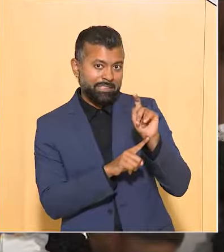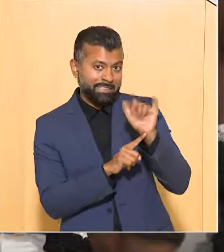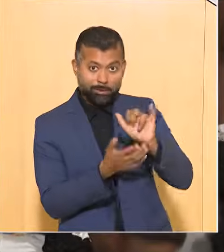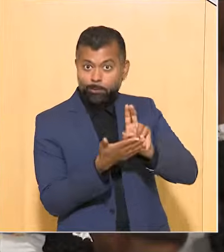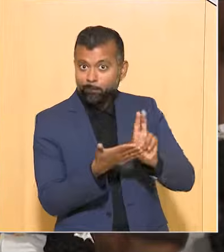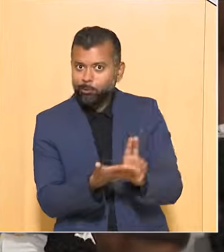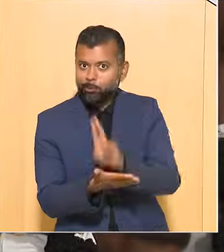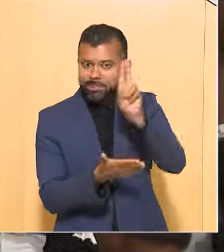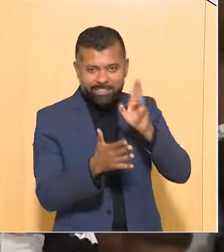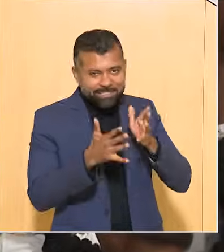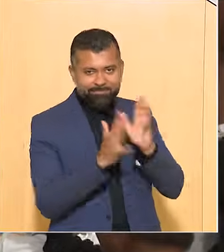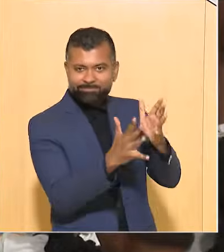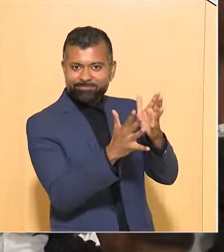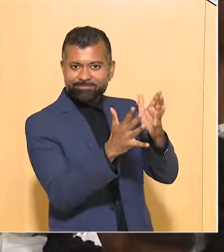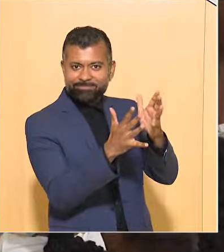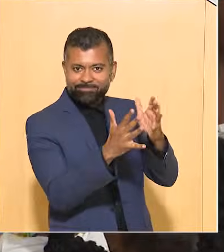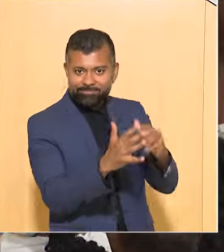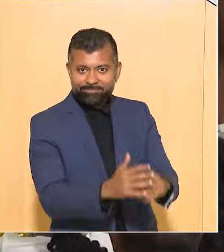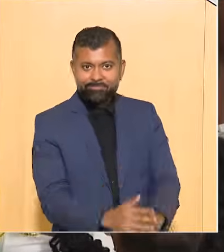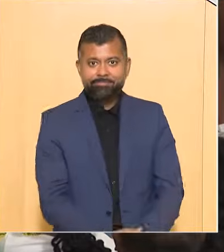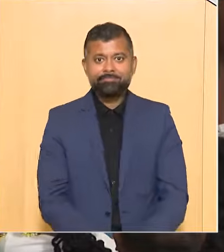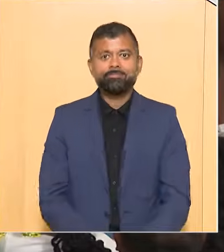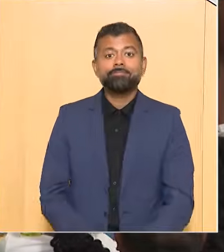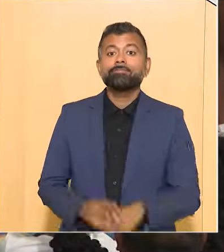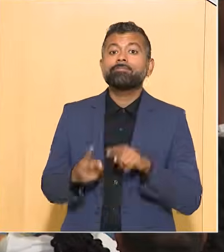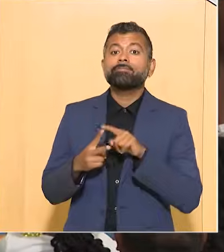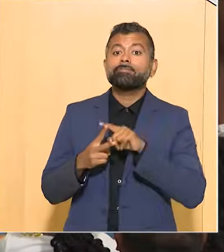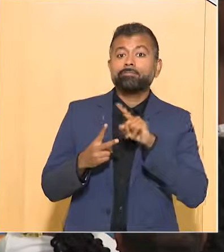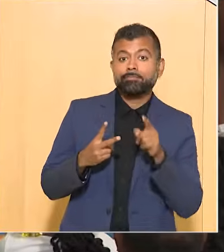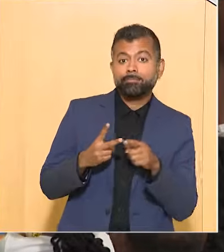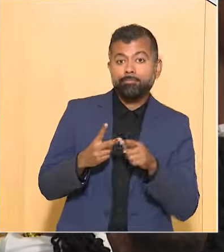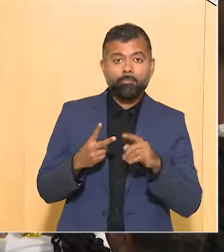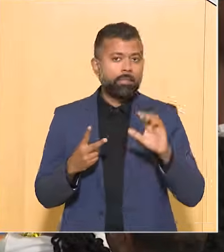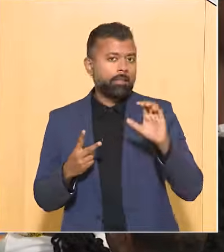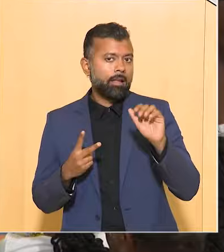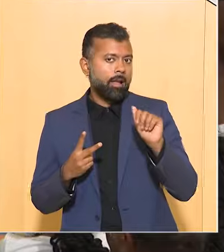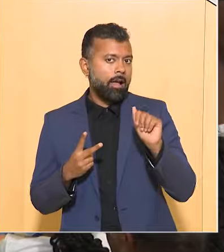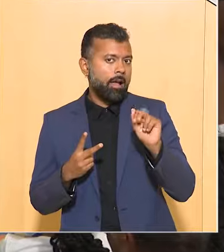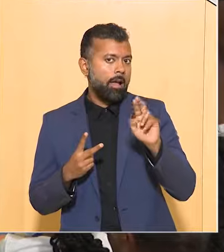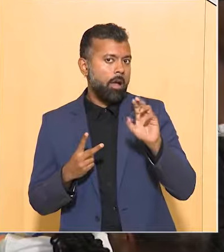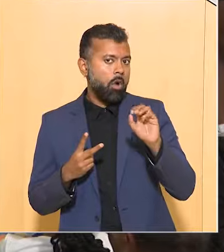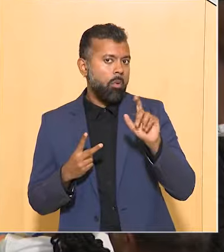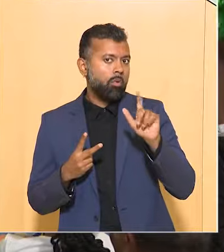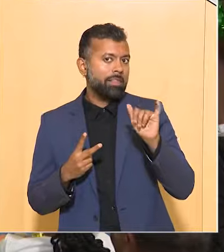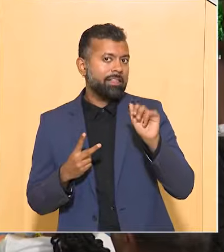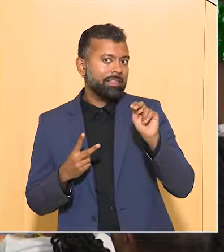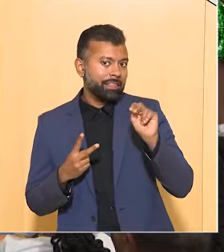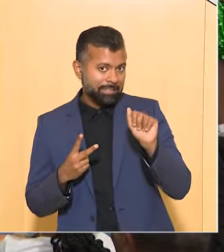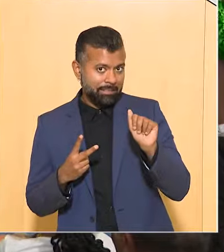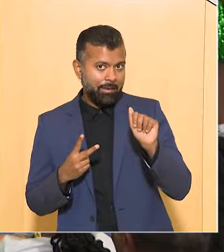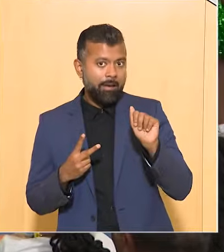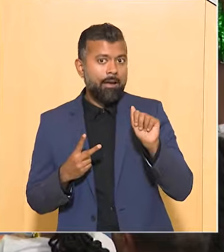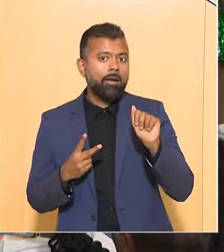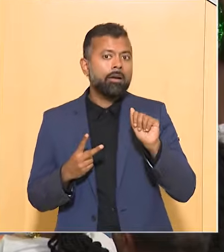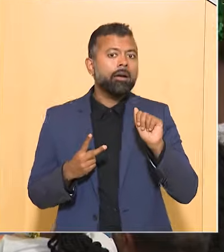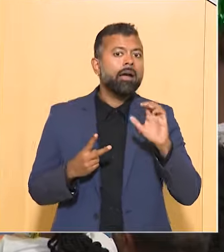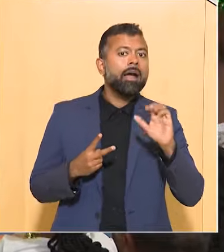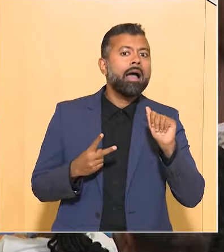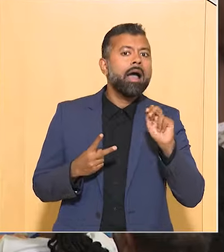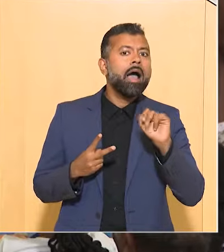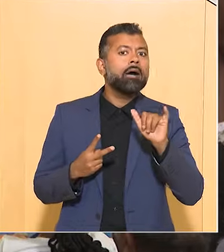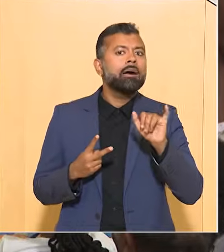Where's Carolina Canyon, also from Trinity? This year, Trinity is hosting